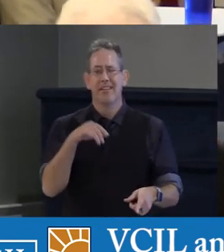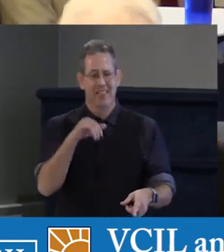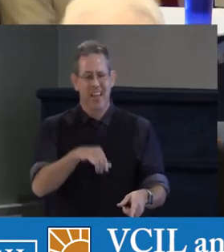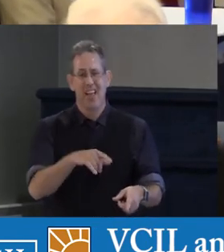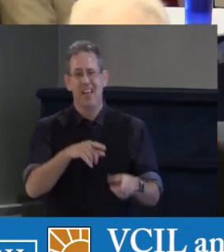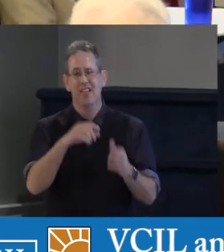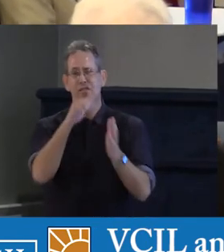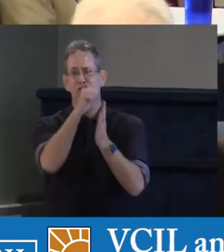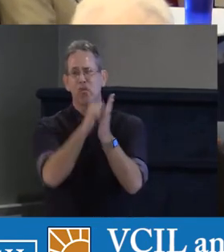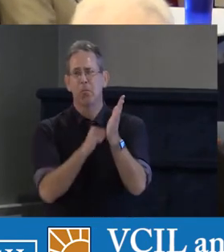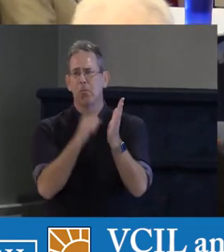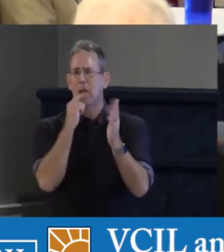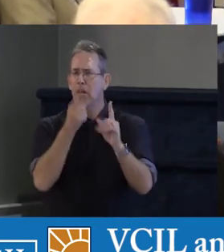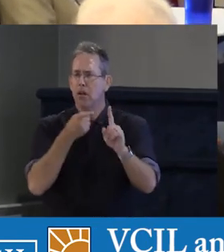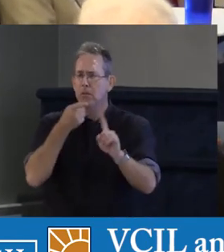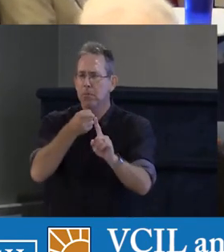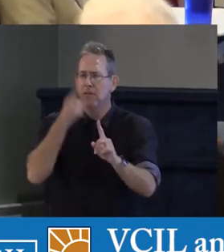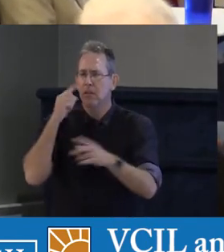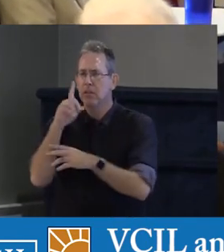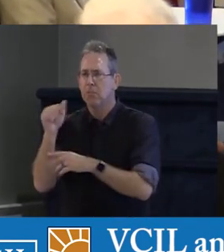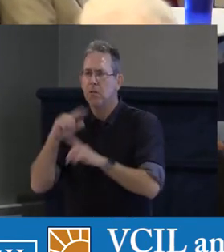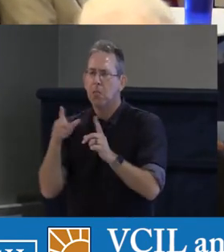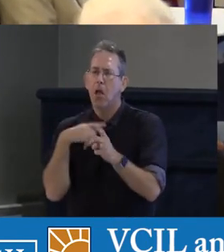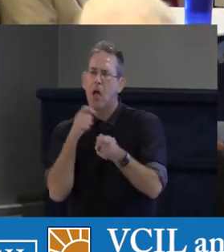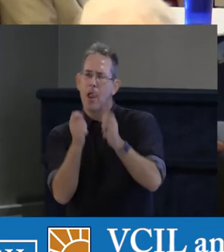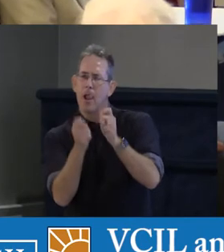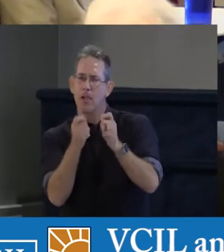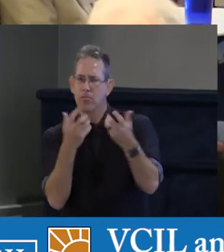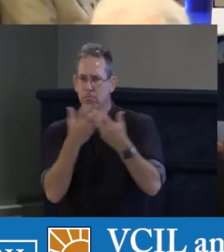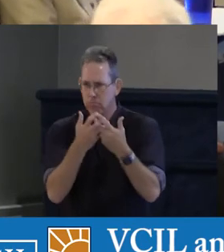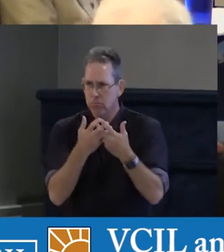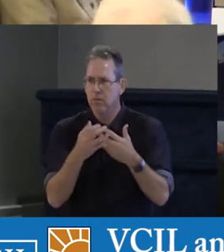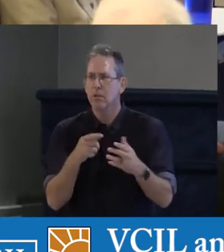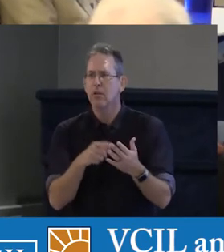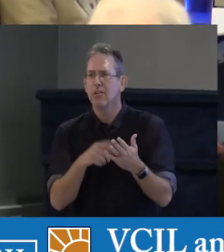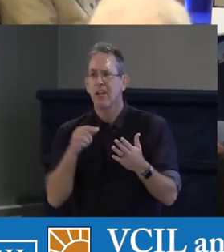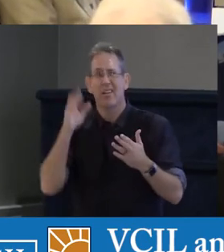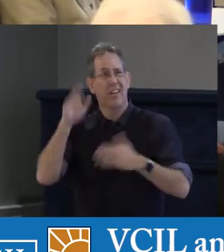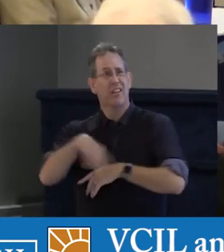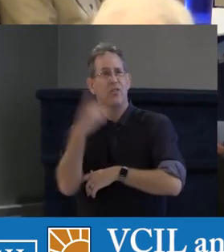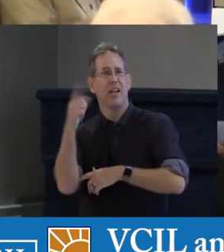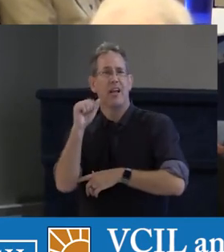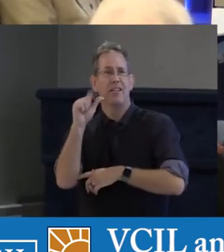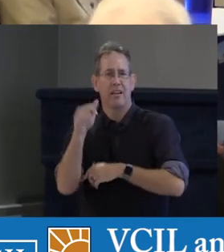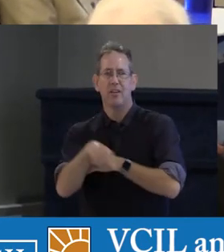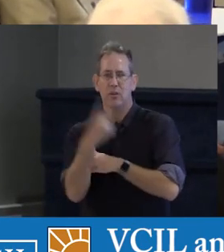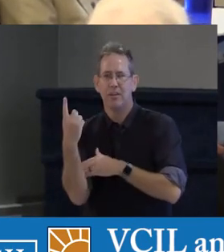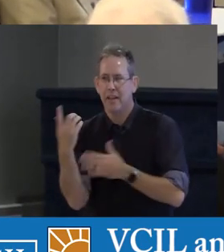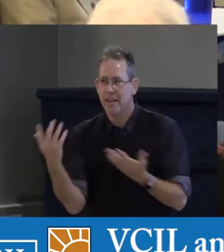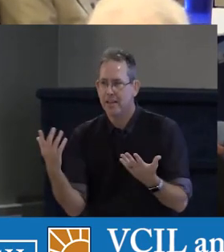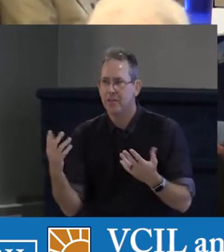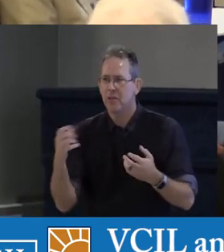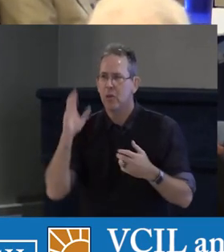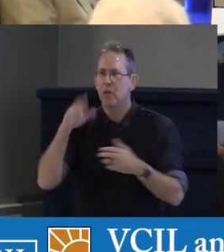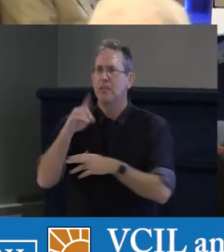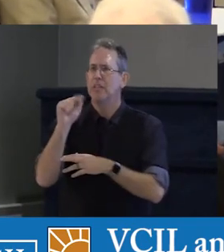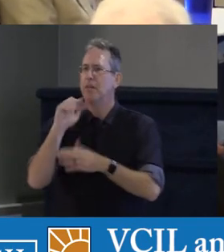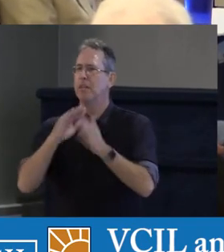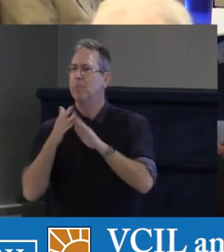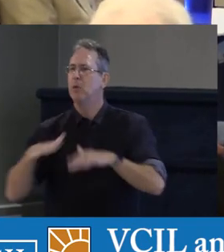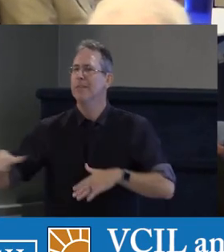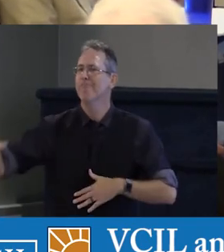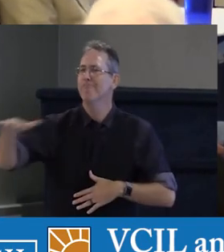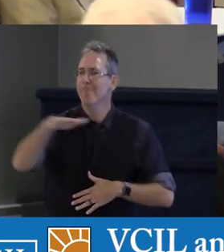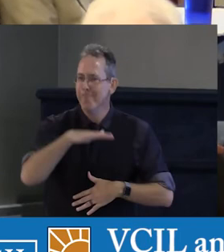think, you know, I think about, on a day like this, I think about the disability community. And community